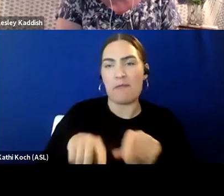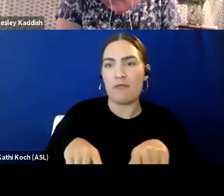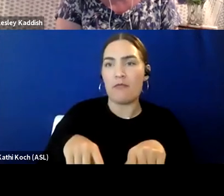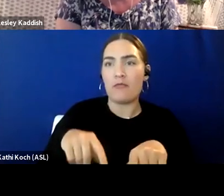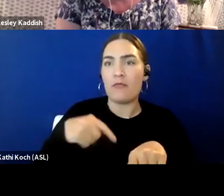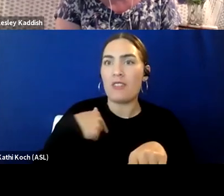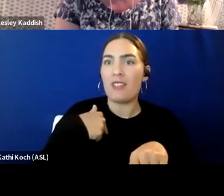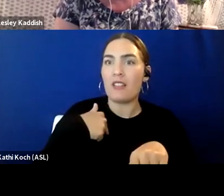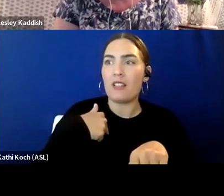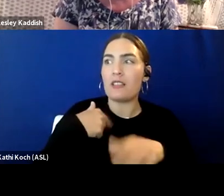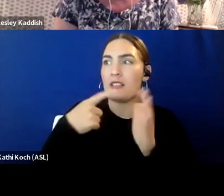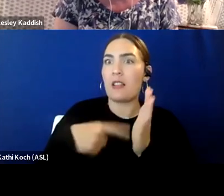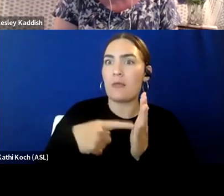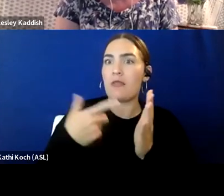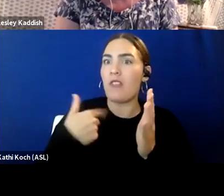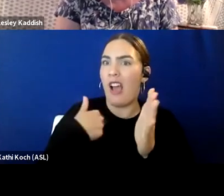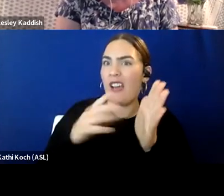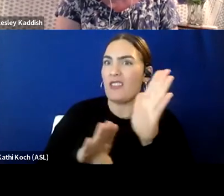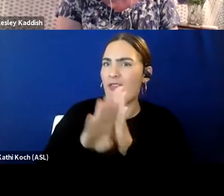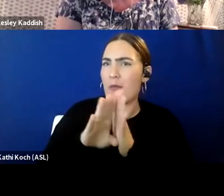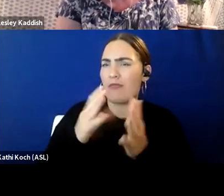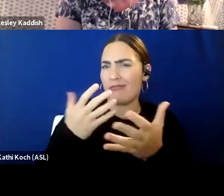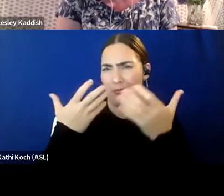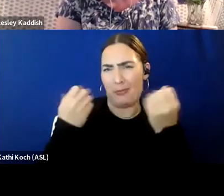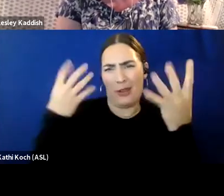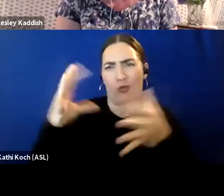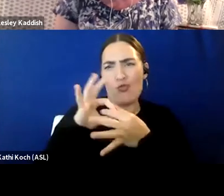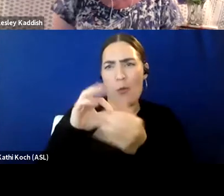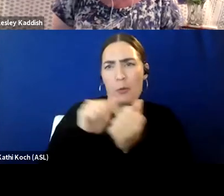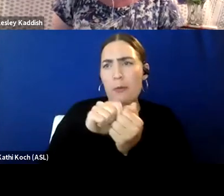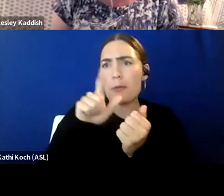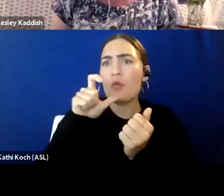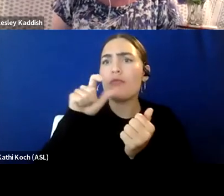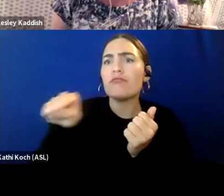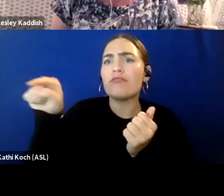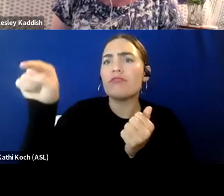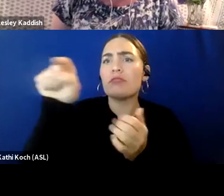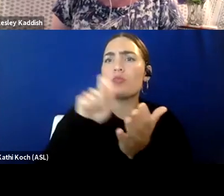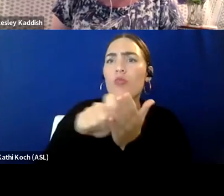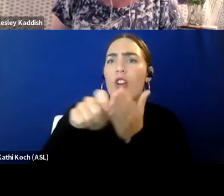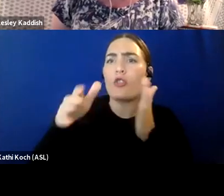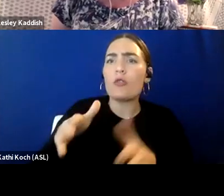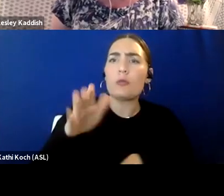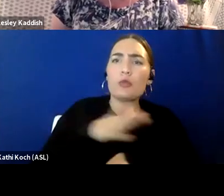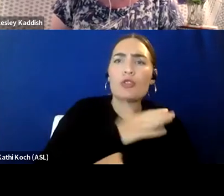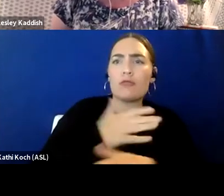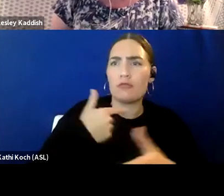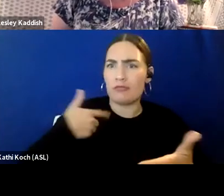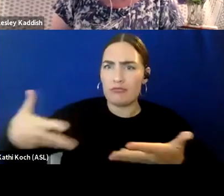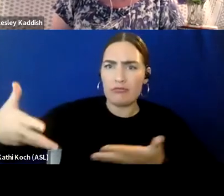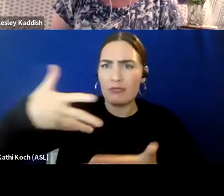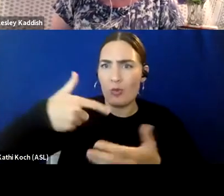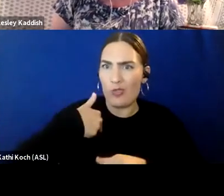and I've developed a lot of relationships with new composers, and I cultivate that. So we get to live in